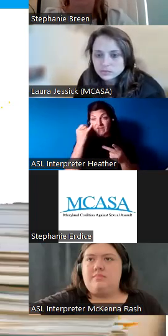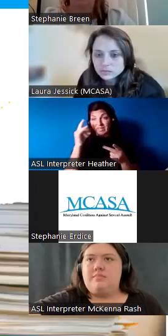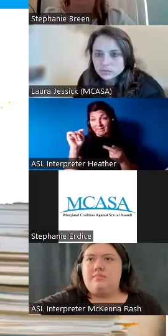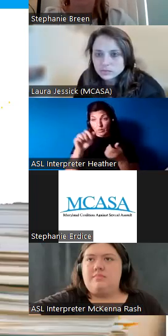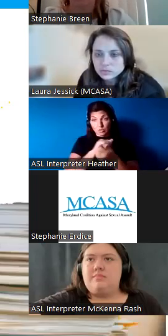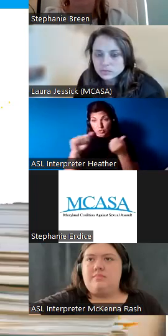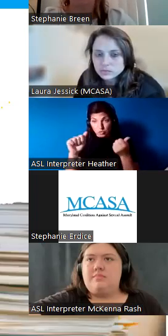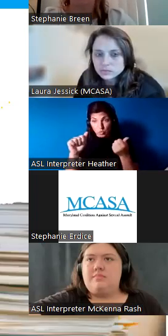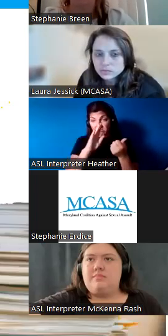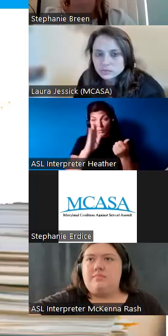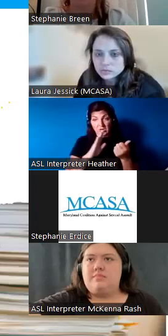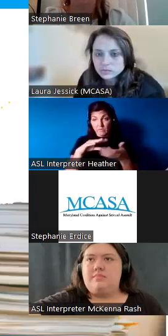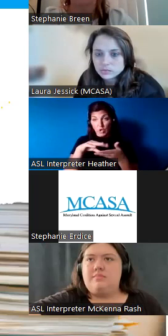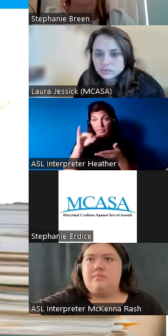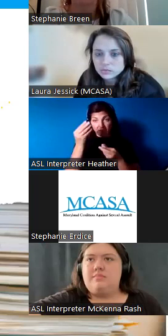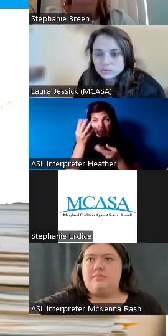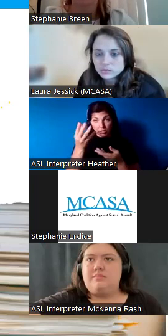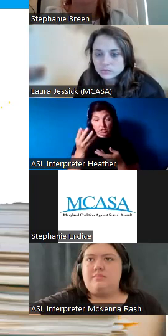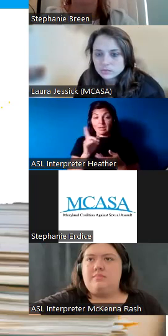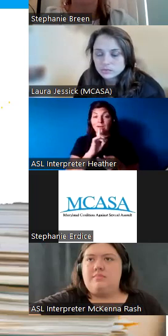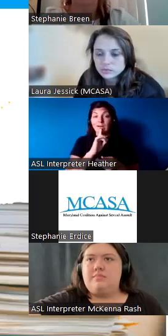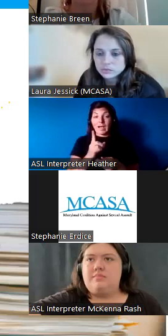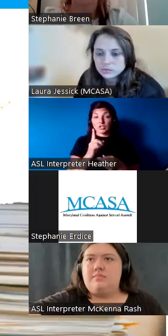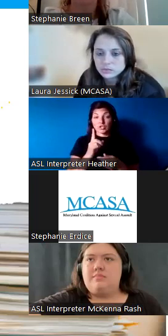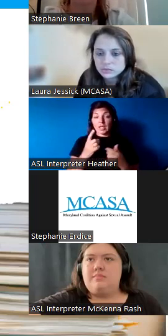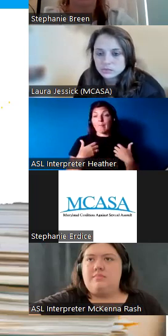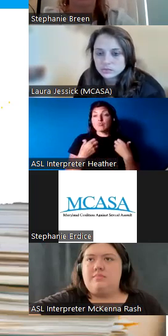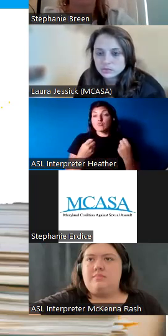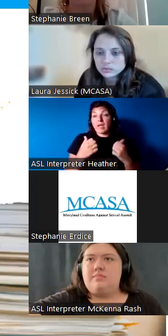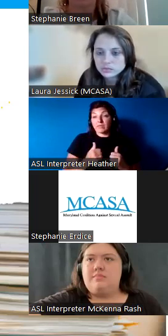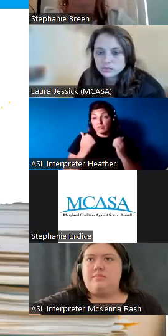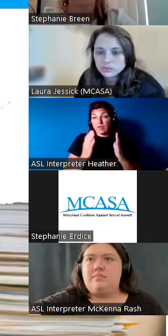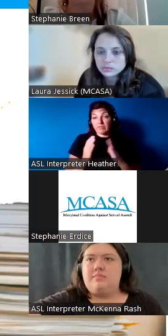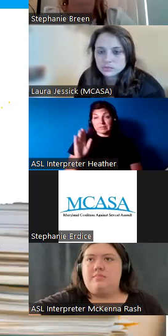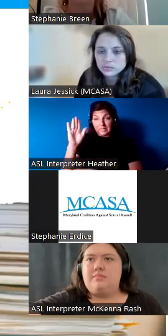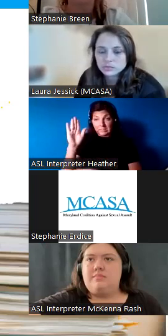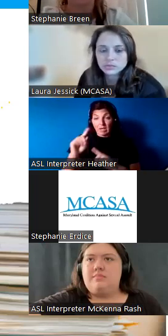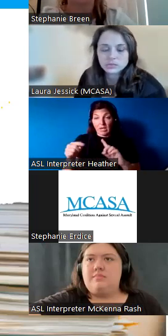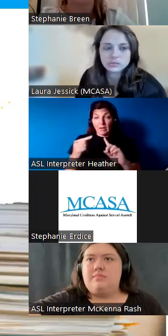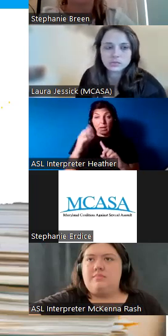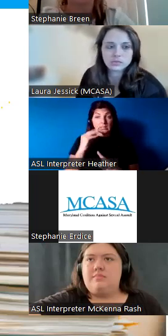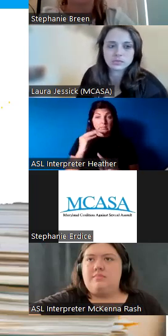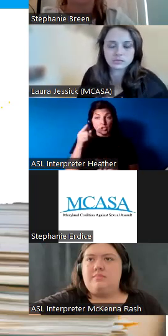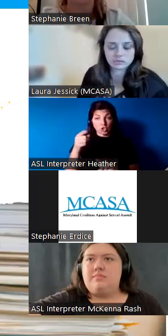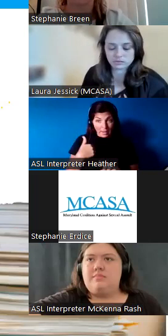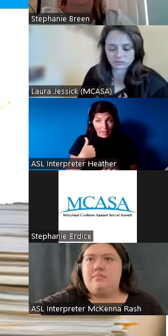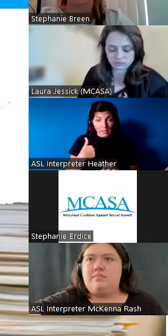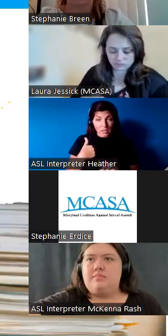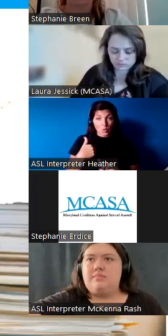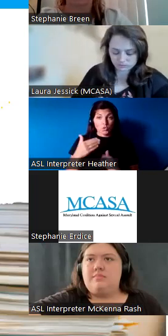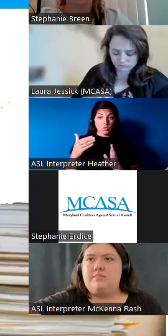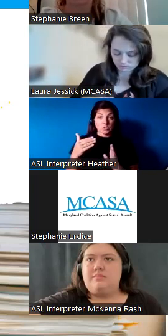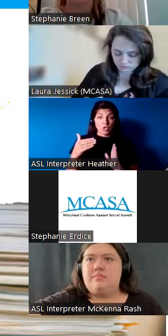destroyed. In fact, a brave survivor testified about an experience she had where she was assaulted